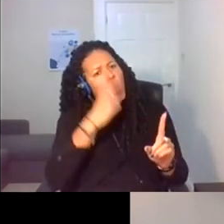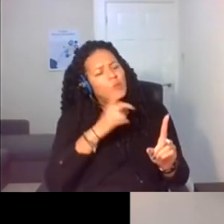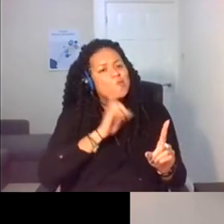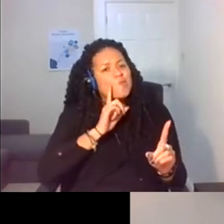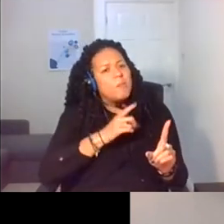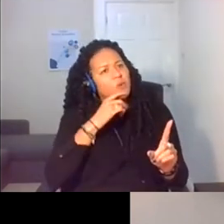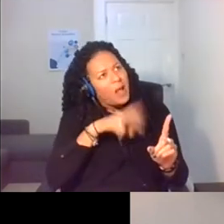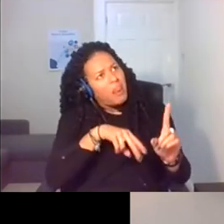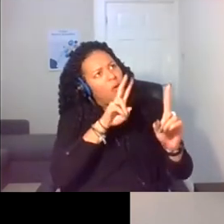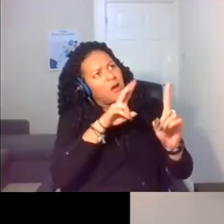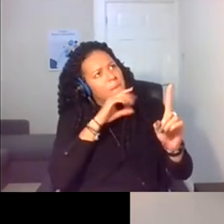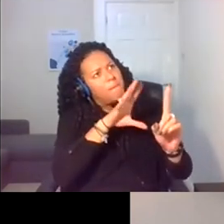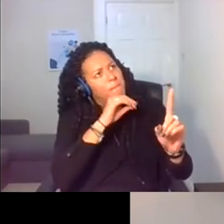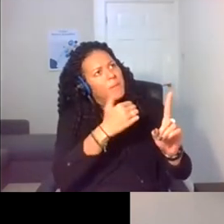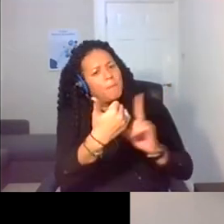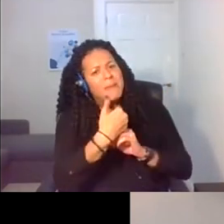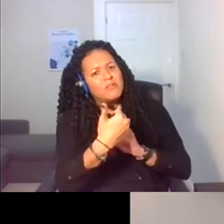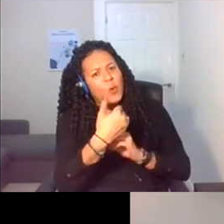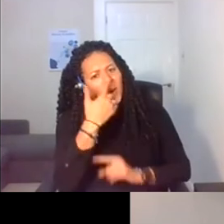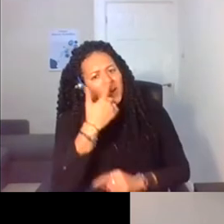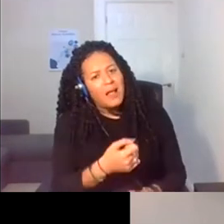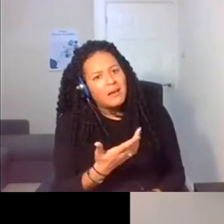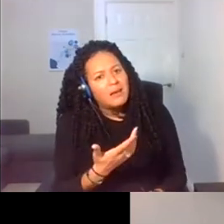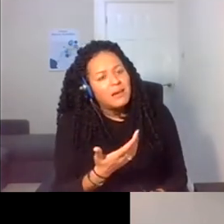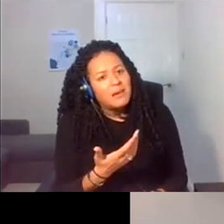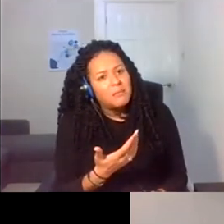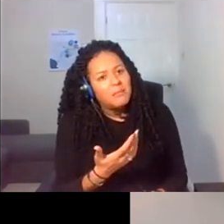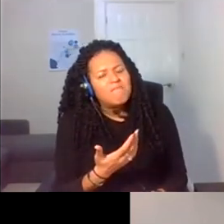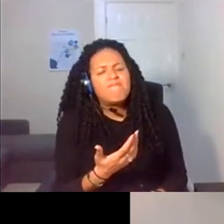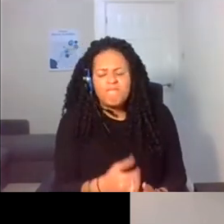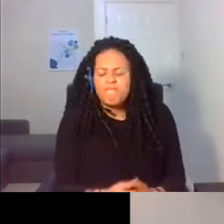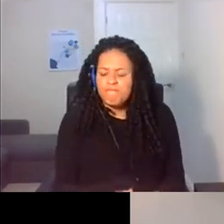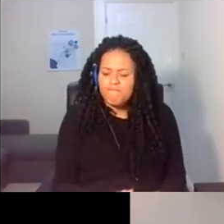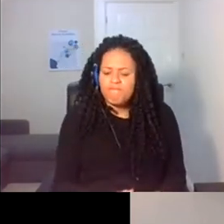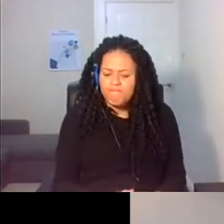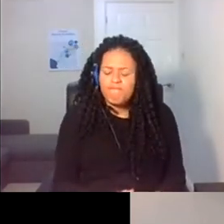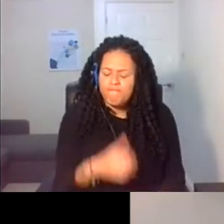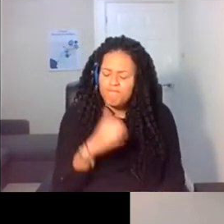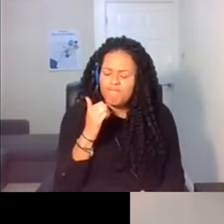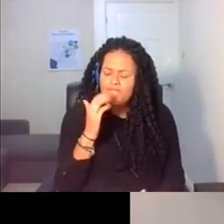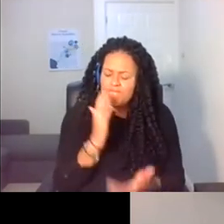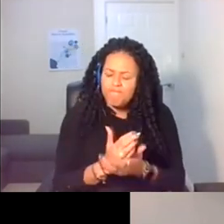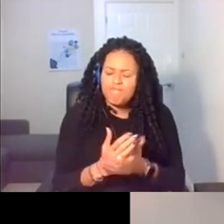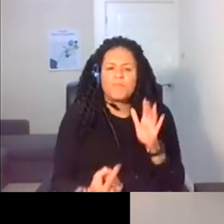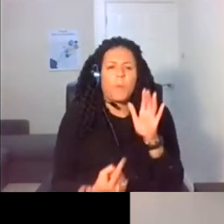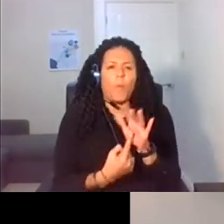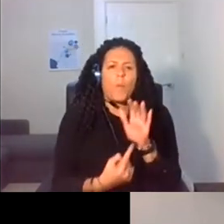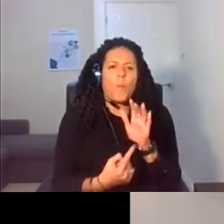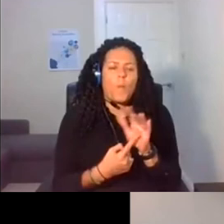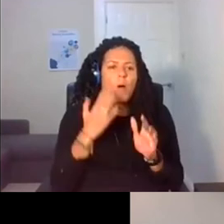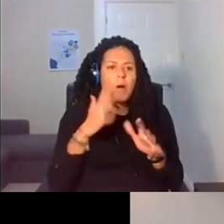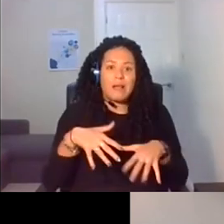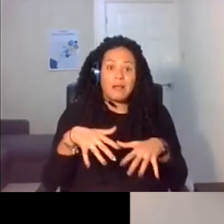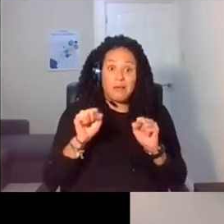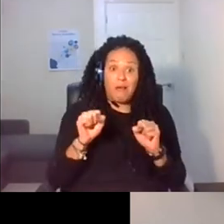that can perhaps mentor you or that you can model yourself on? I think it's incredibly important. When I was just starting